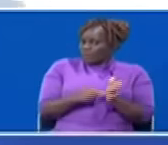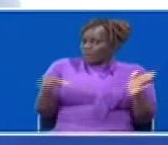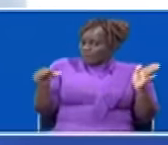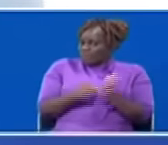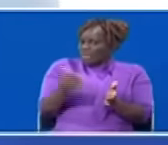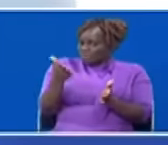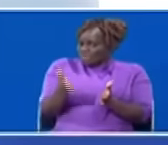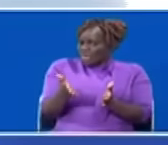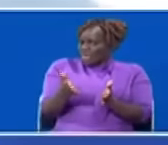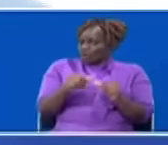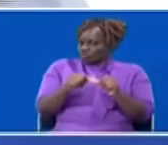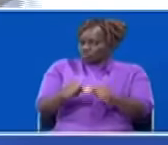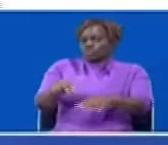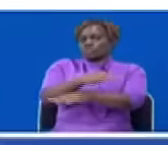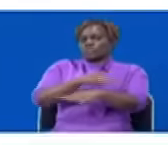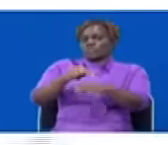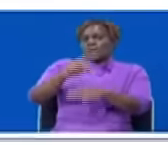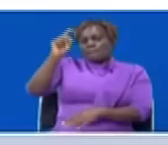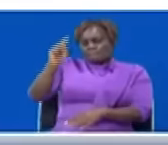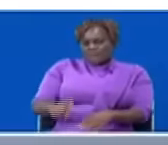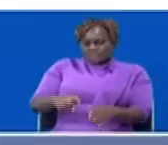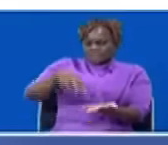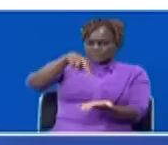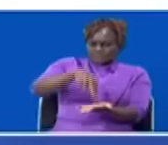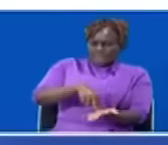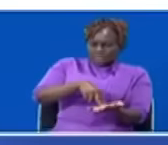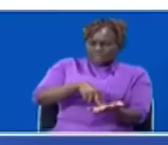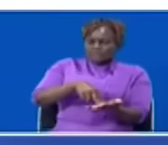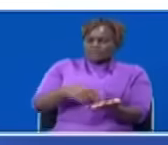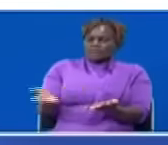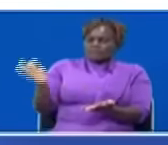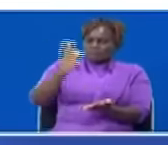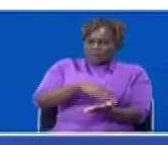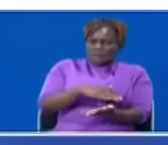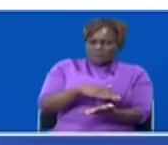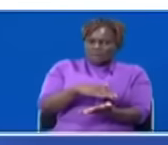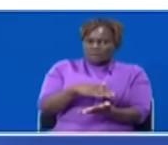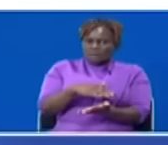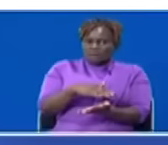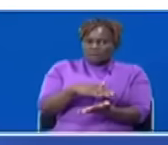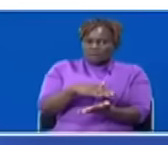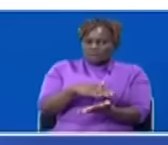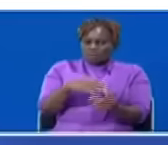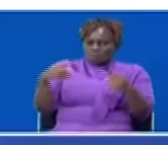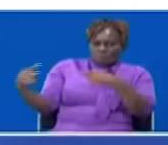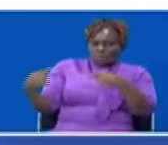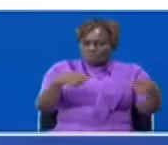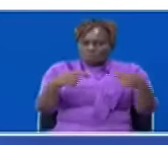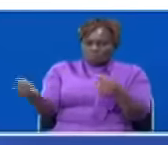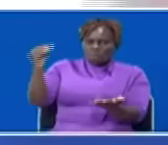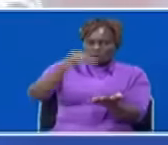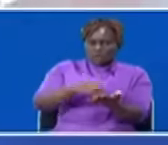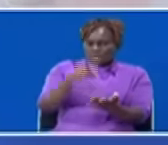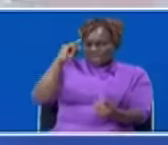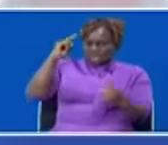taifa letu. Na mpaka sisi tusimame tutoke nje tena turudi kwa mapigano.